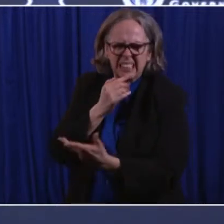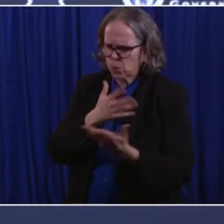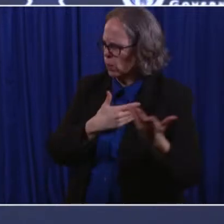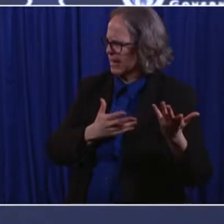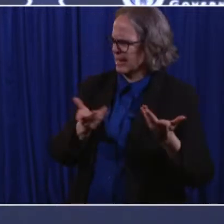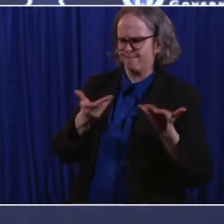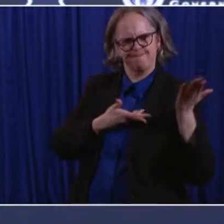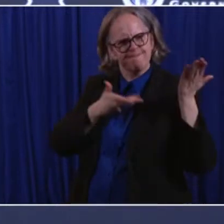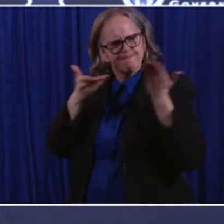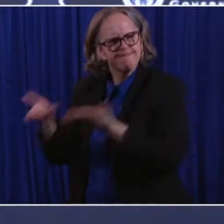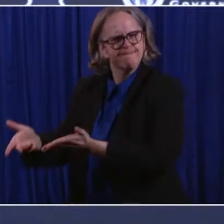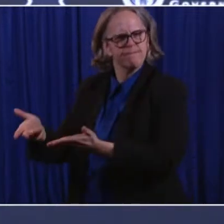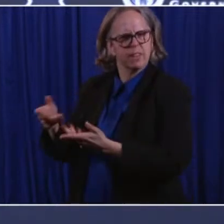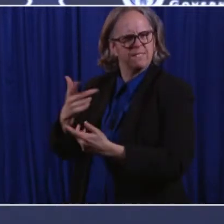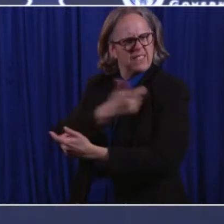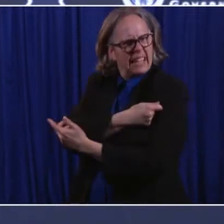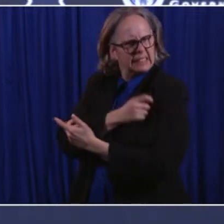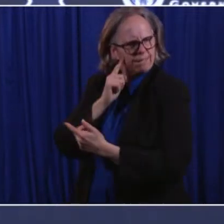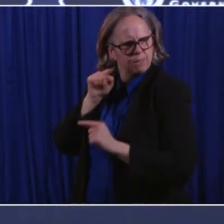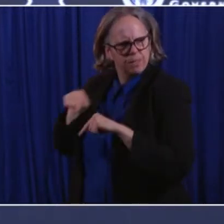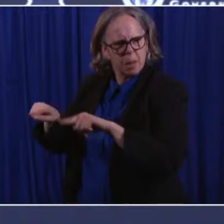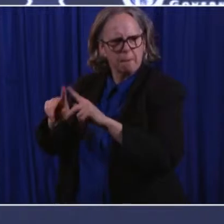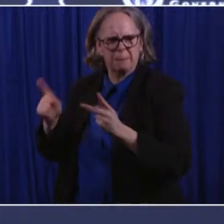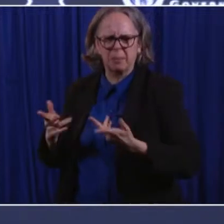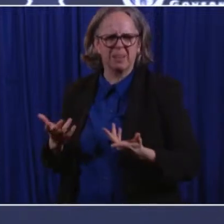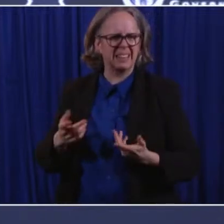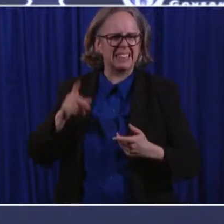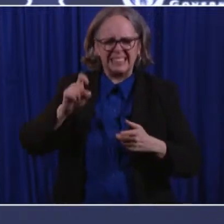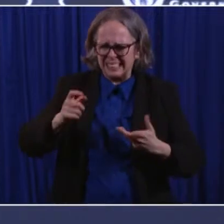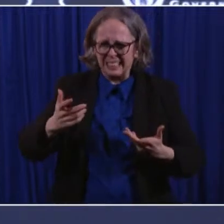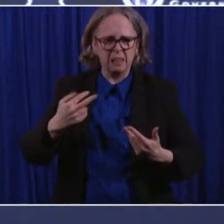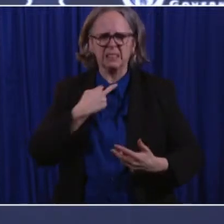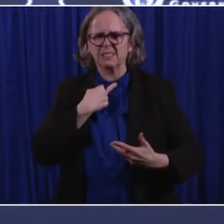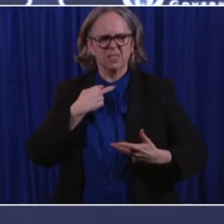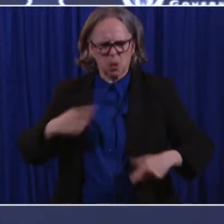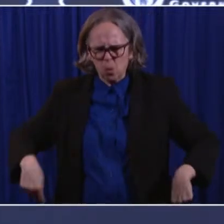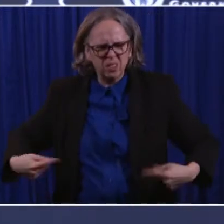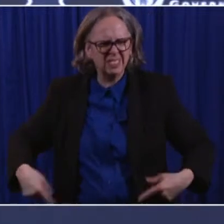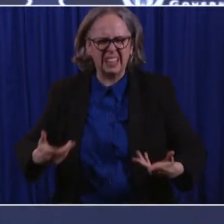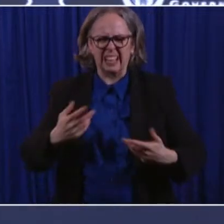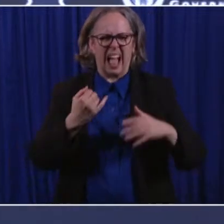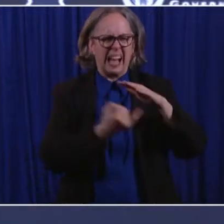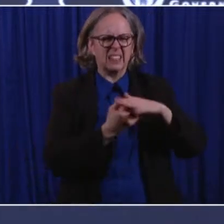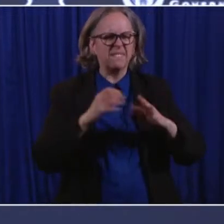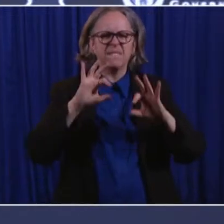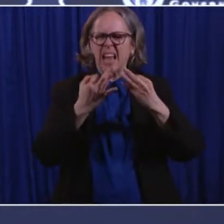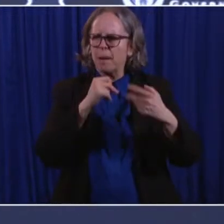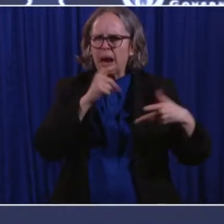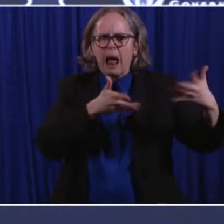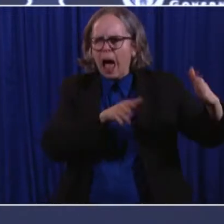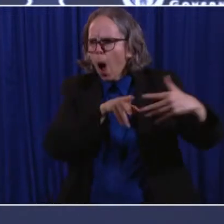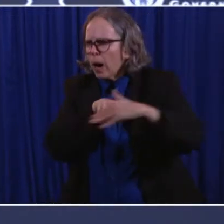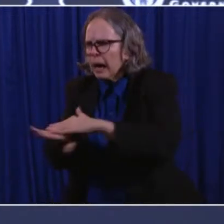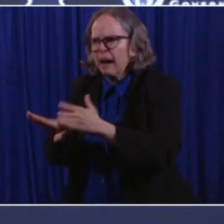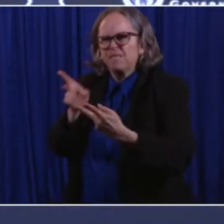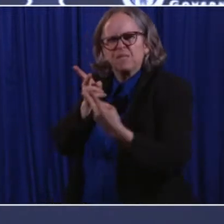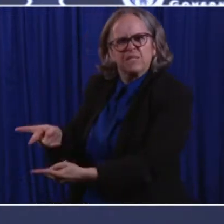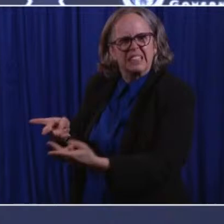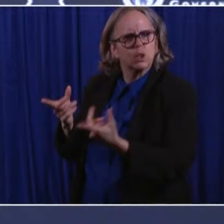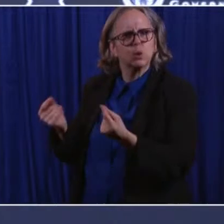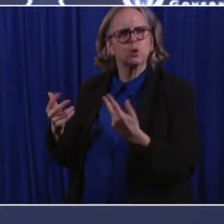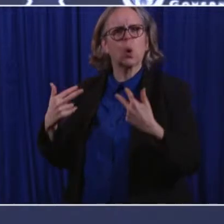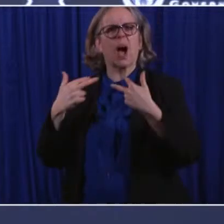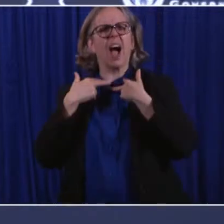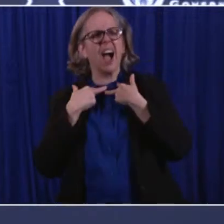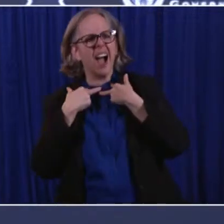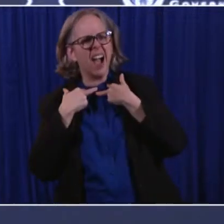use wheelchairs, have been isolated from their families for a long time due to COVID-19, so the vaccine provides hope to them and